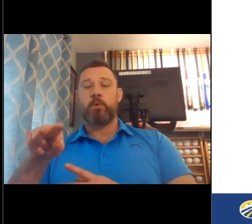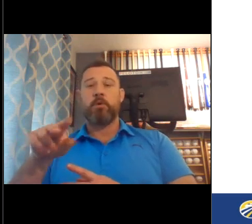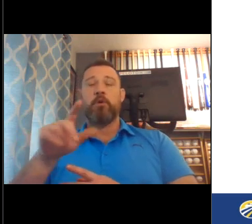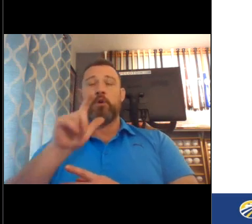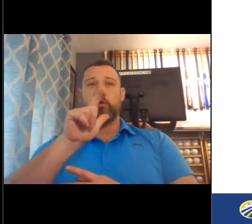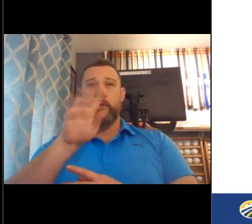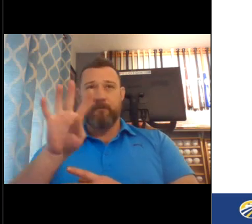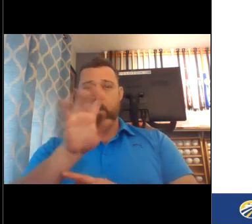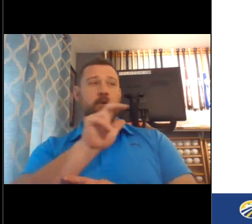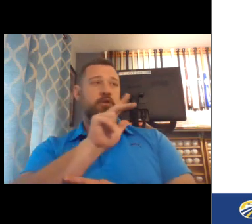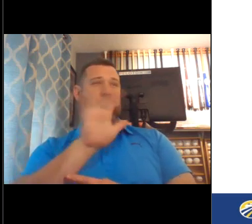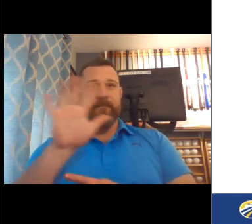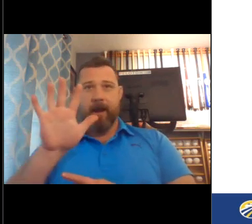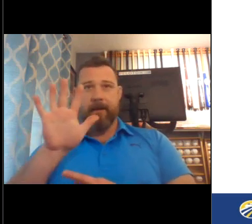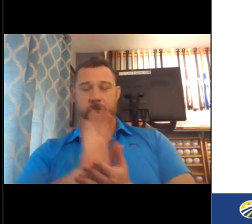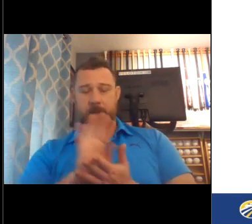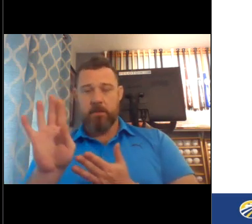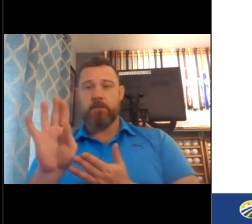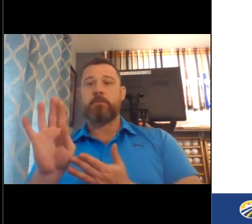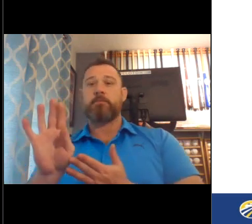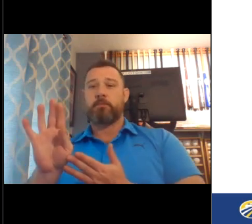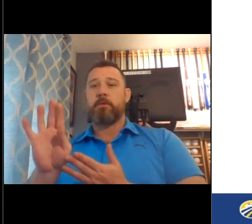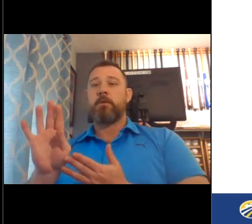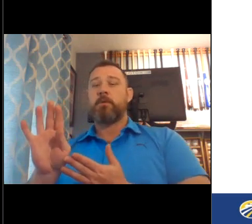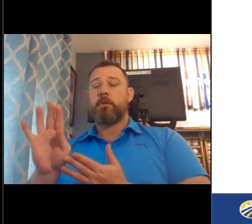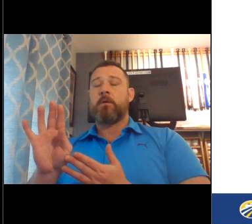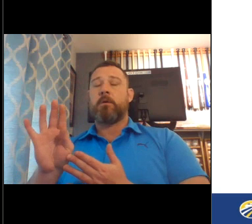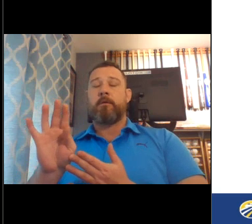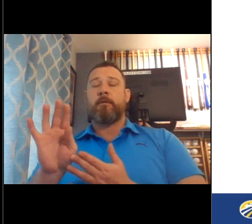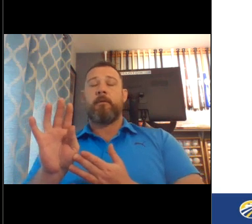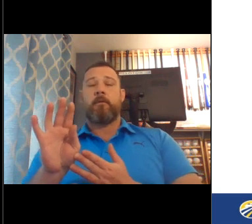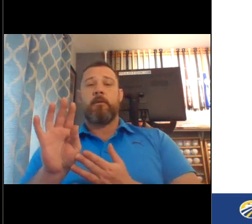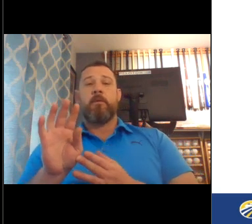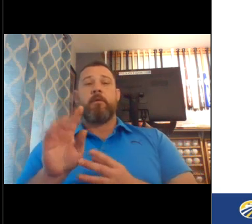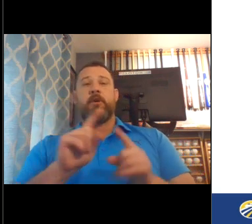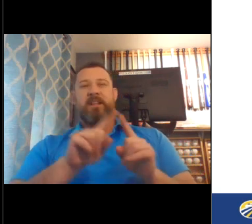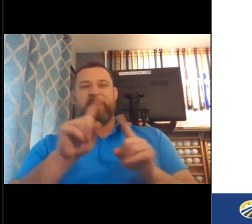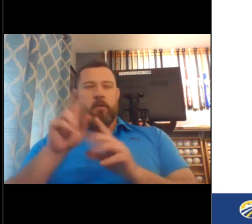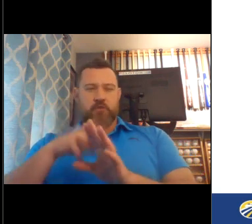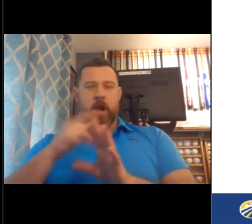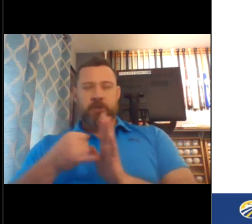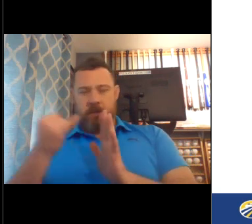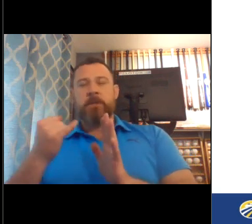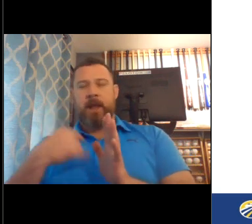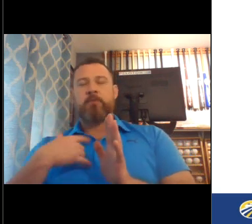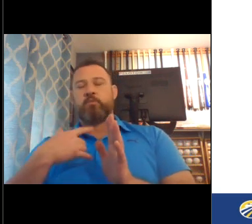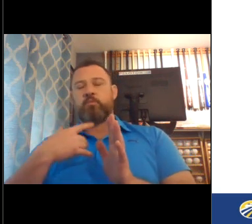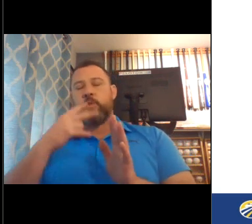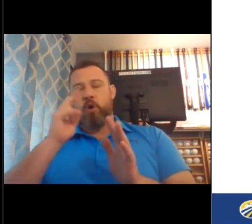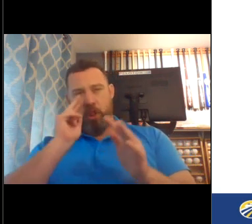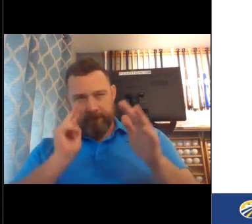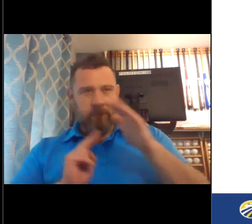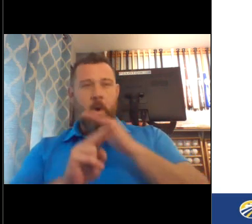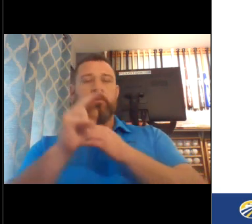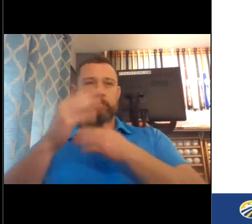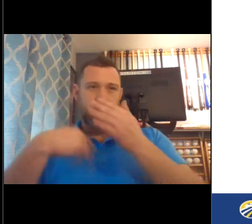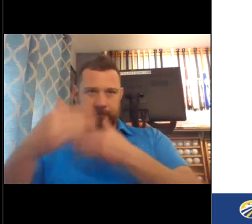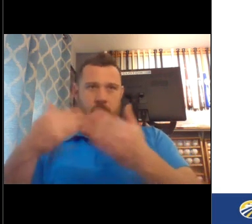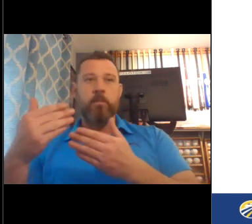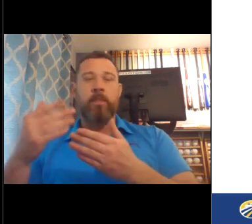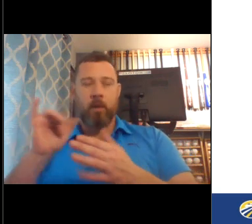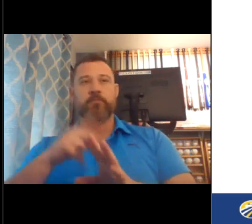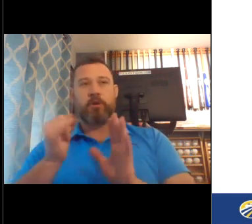million and $25 million for very discrete project elements. But those were important to us, and we're moving forward with those grants now.